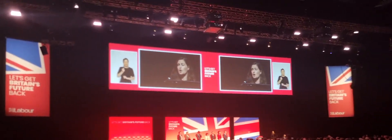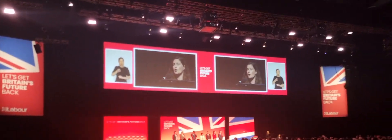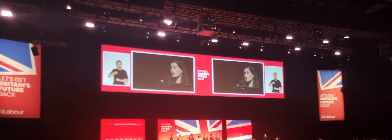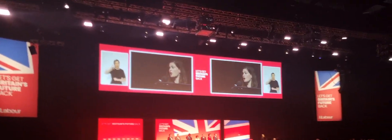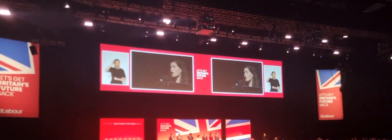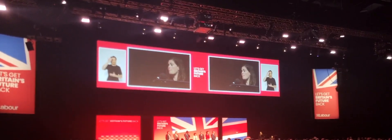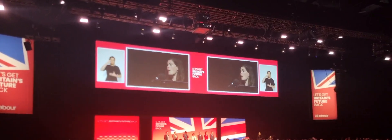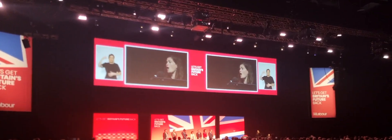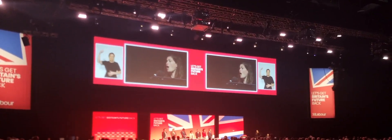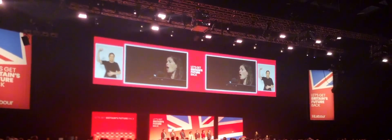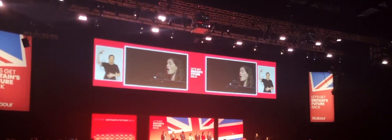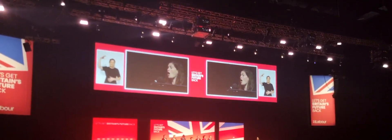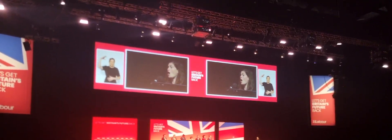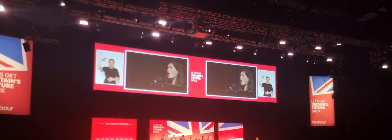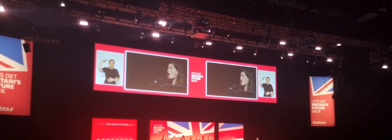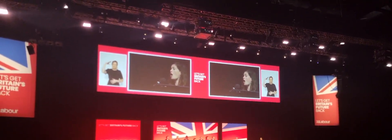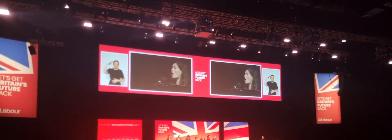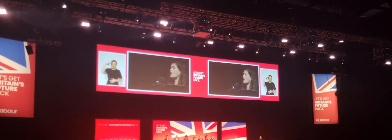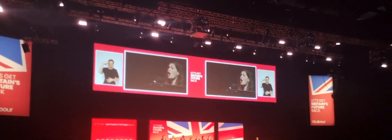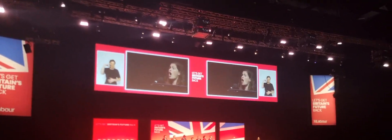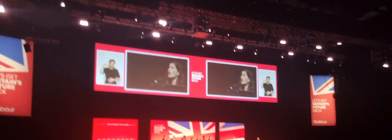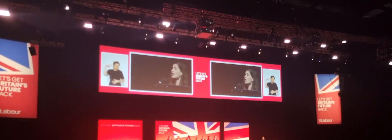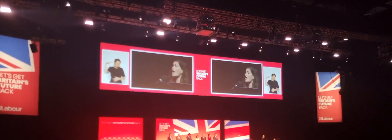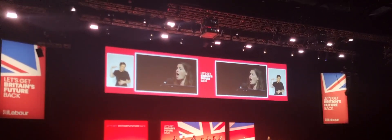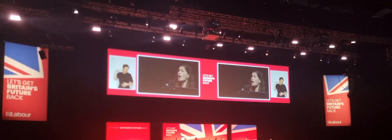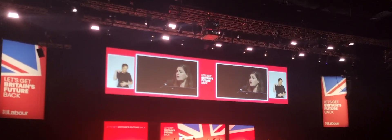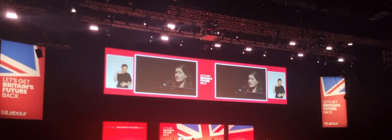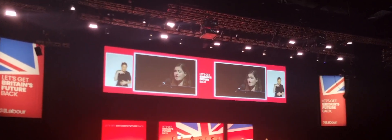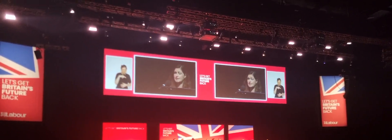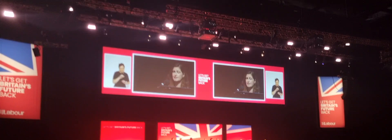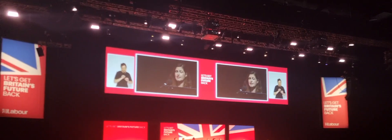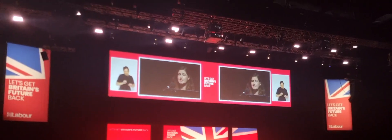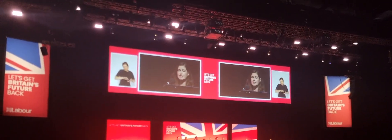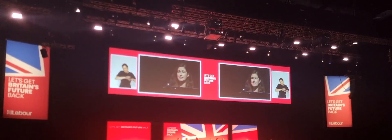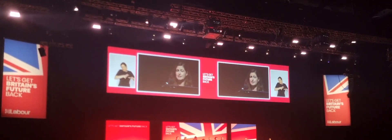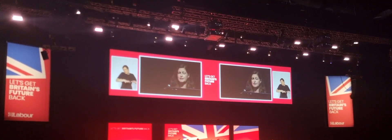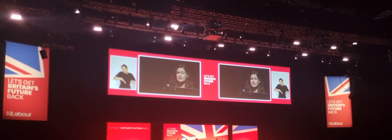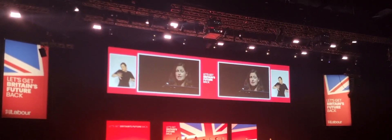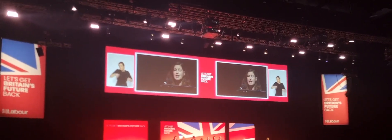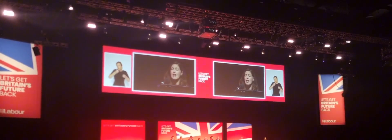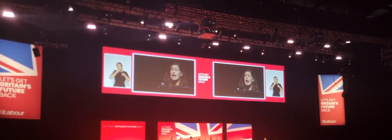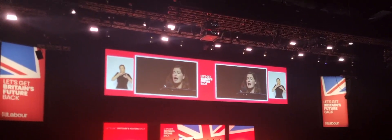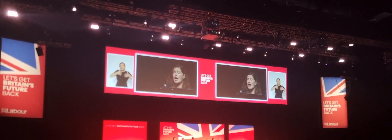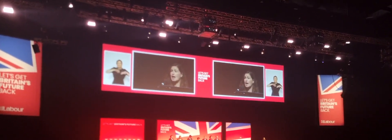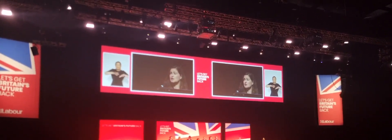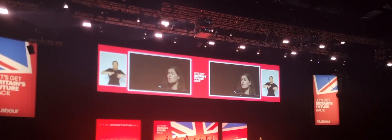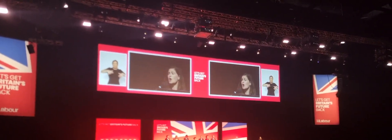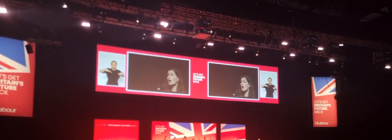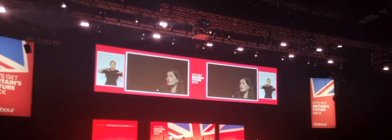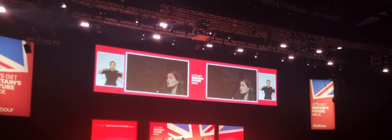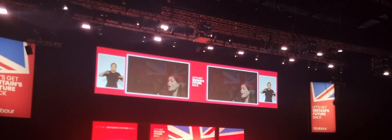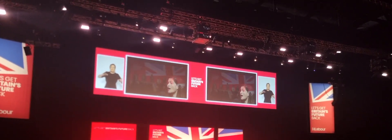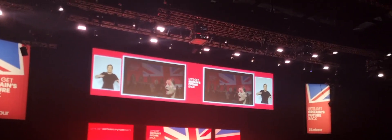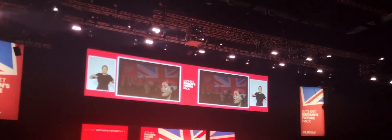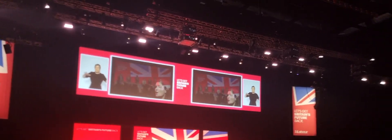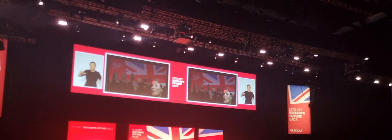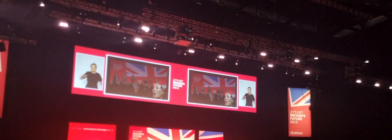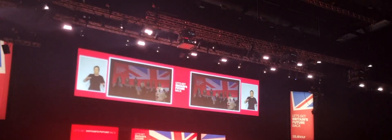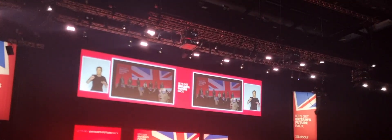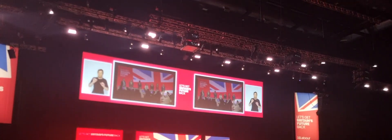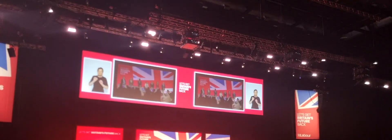Shine forth upon our clouded hills, and was